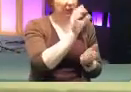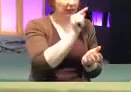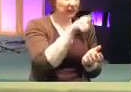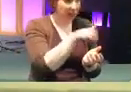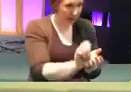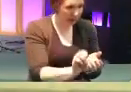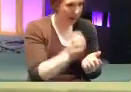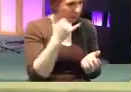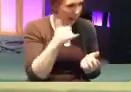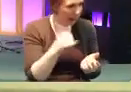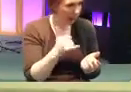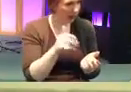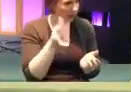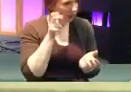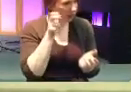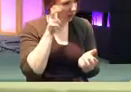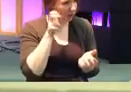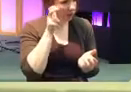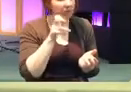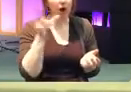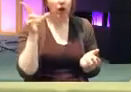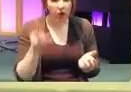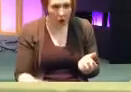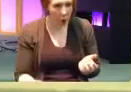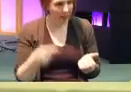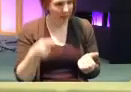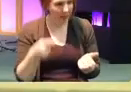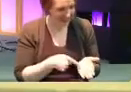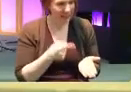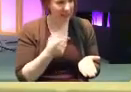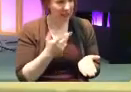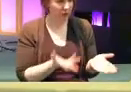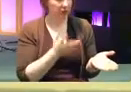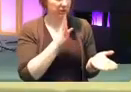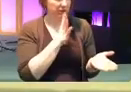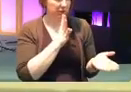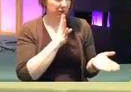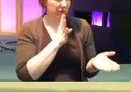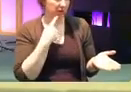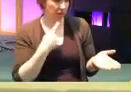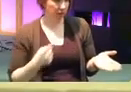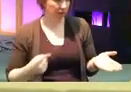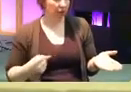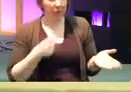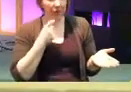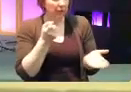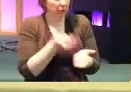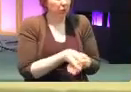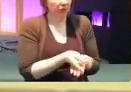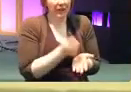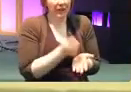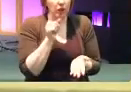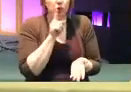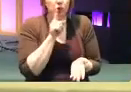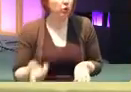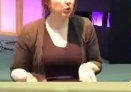and play back for this individual, no, this is what the speaker said, to prove that that was not true.